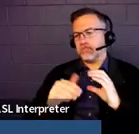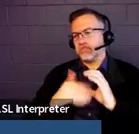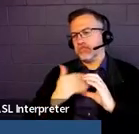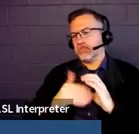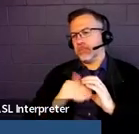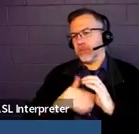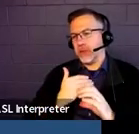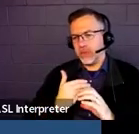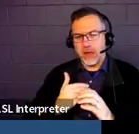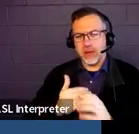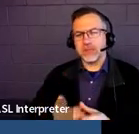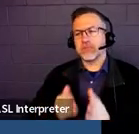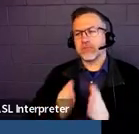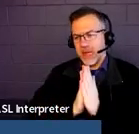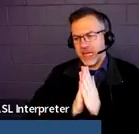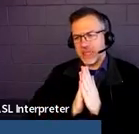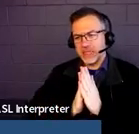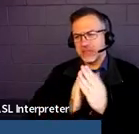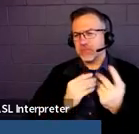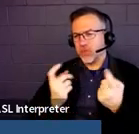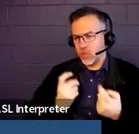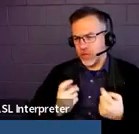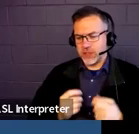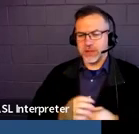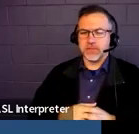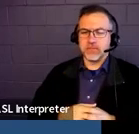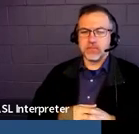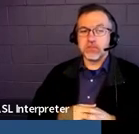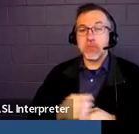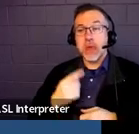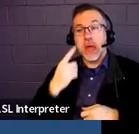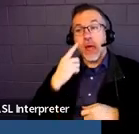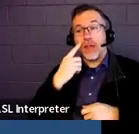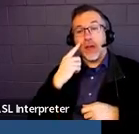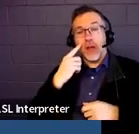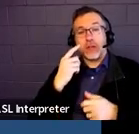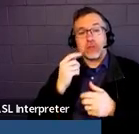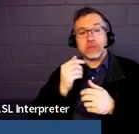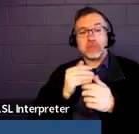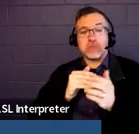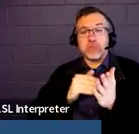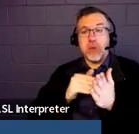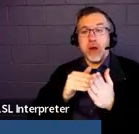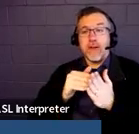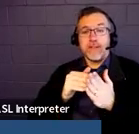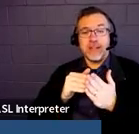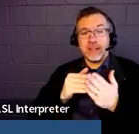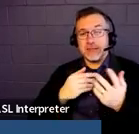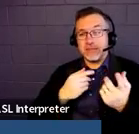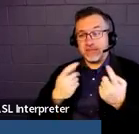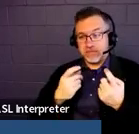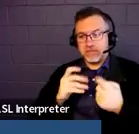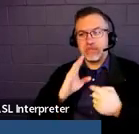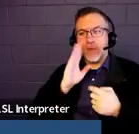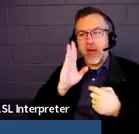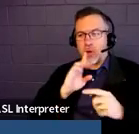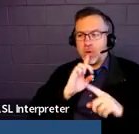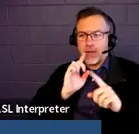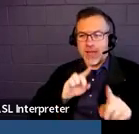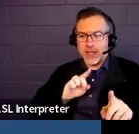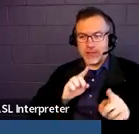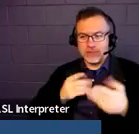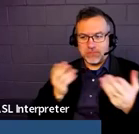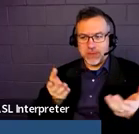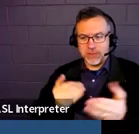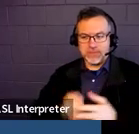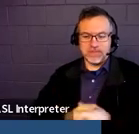asking me particular questions, and I thought that the most asked questions I will discuss with you guys over